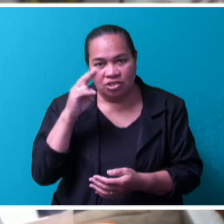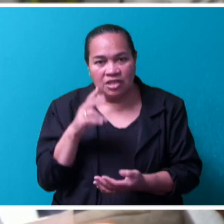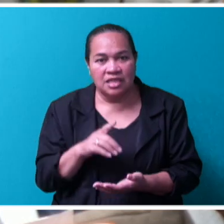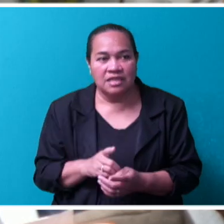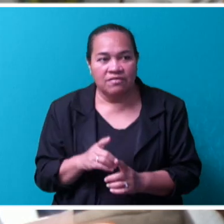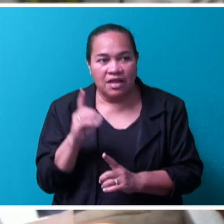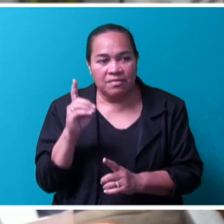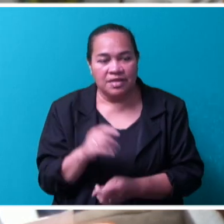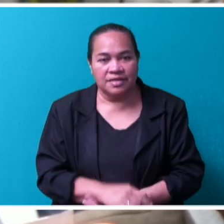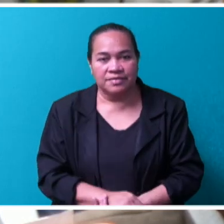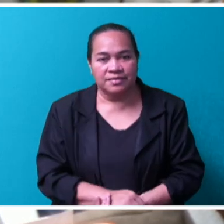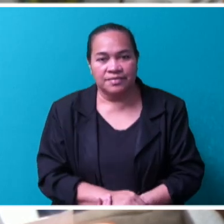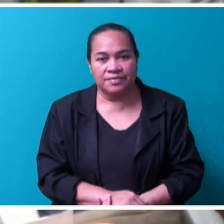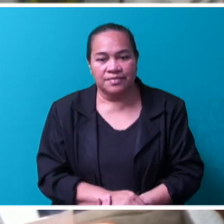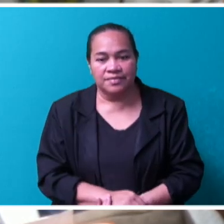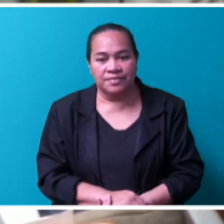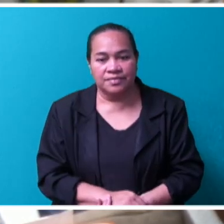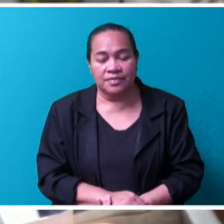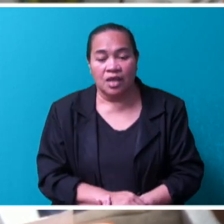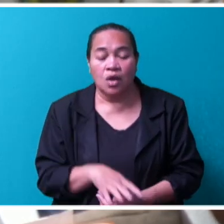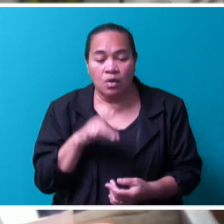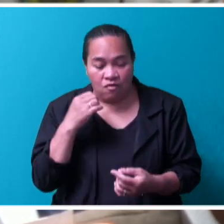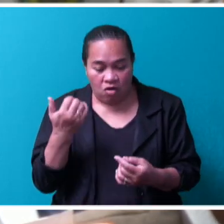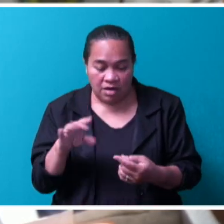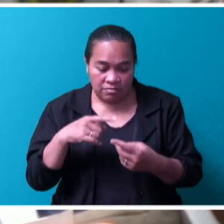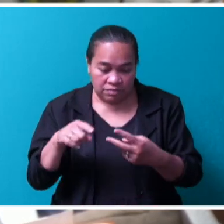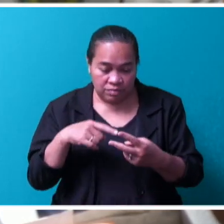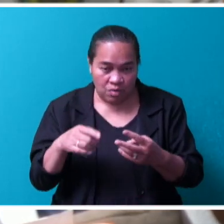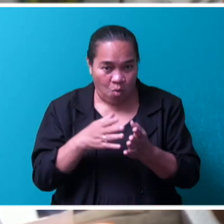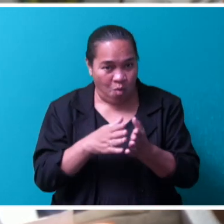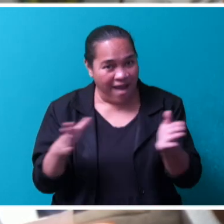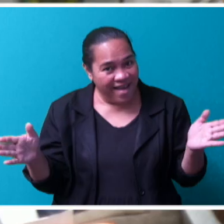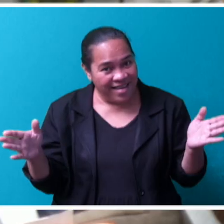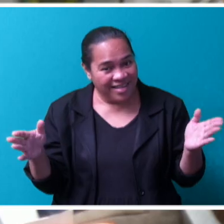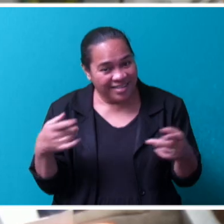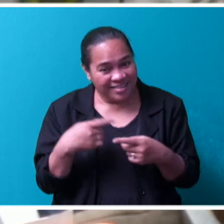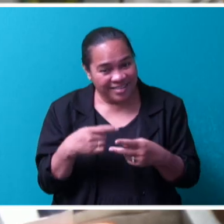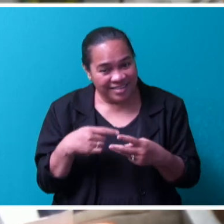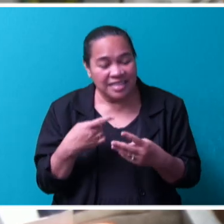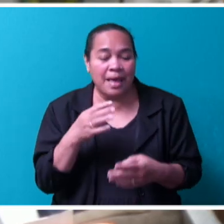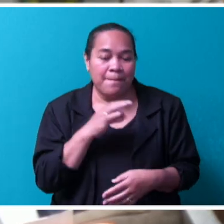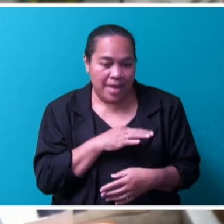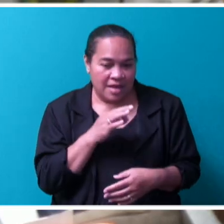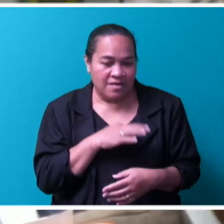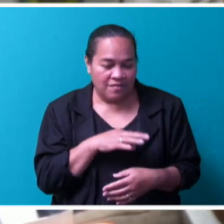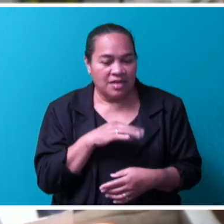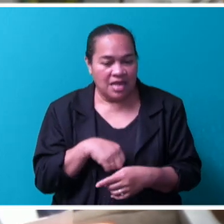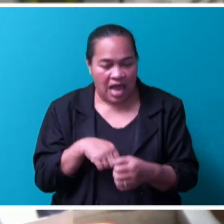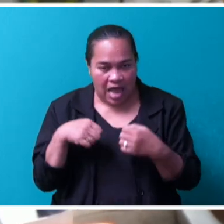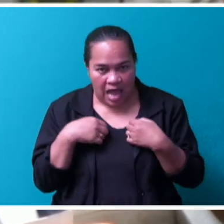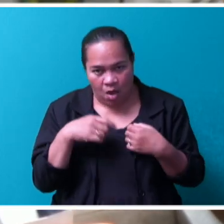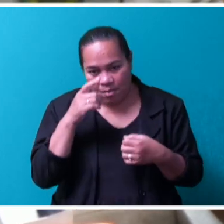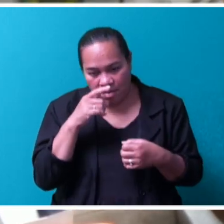Mr. Speaker, sir, having outlined the wider national investment that benefits our people, as well as